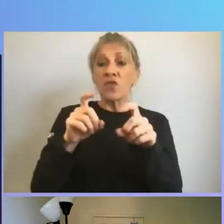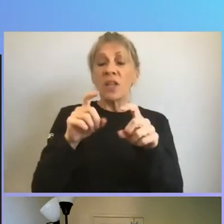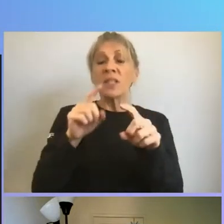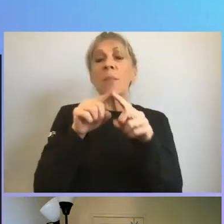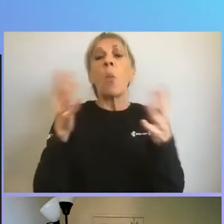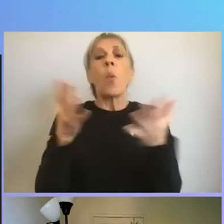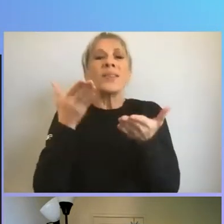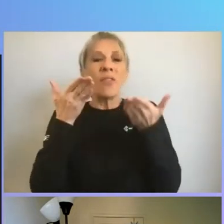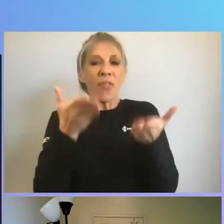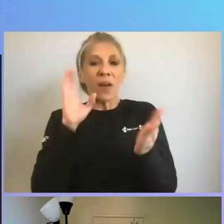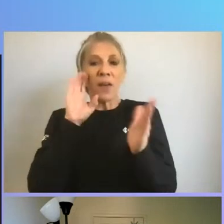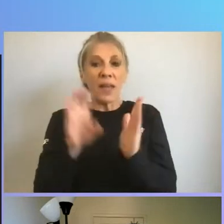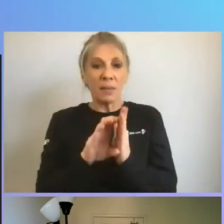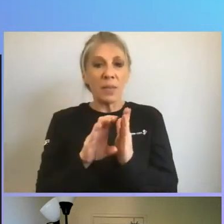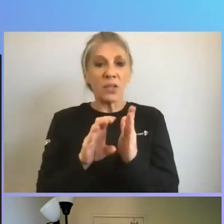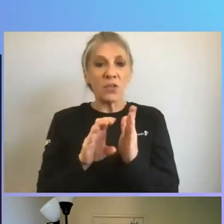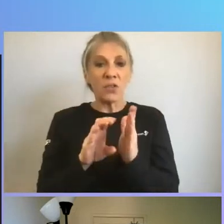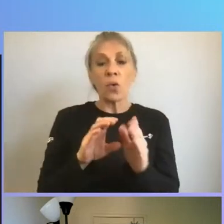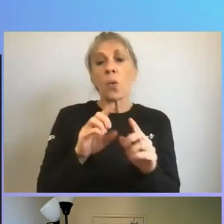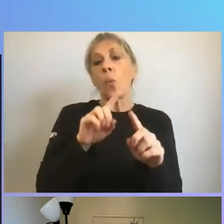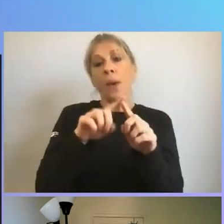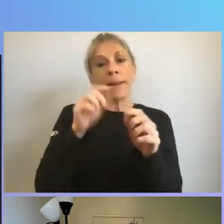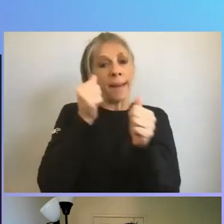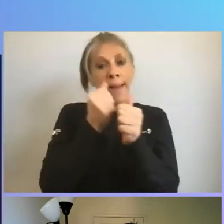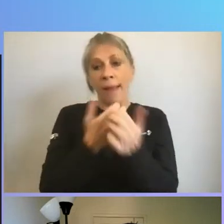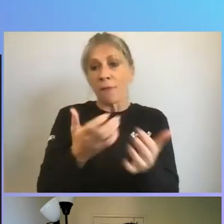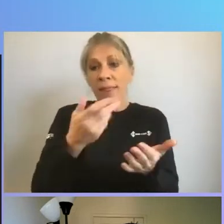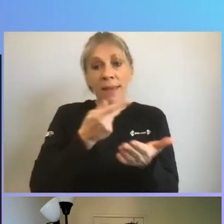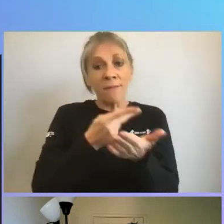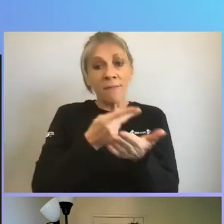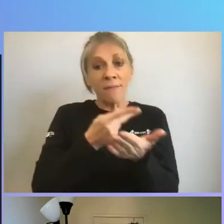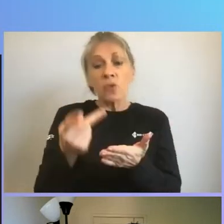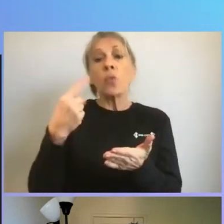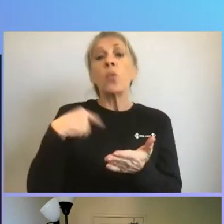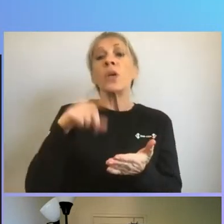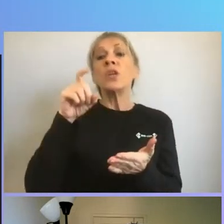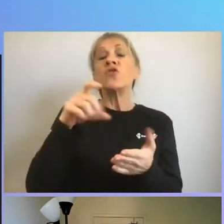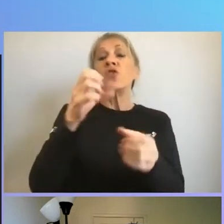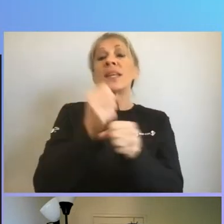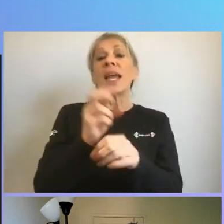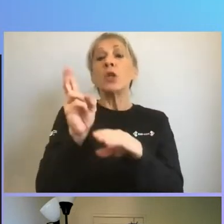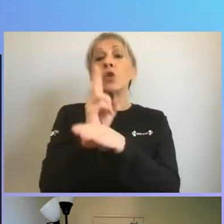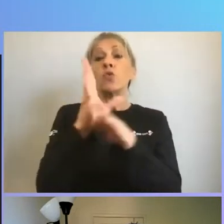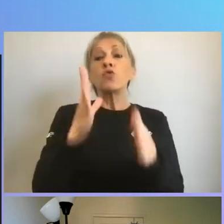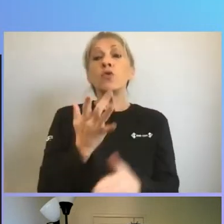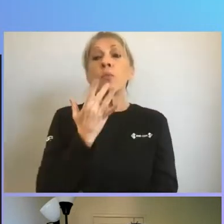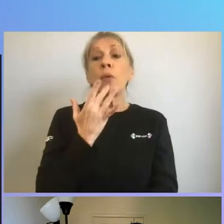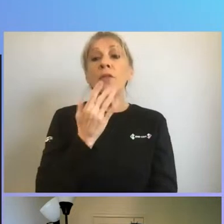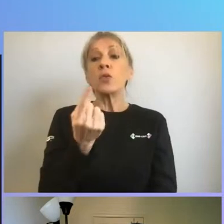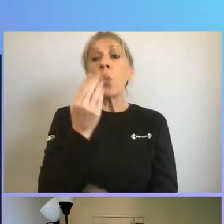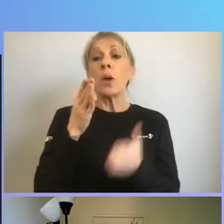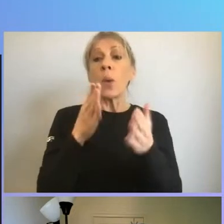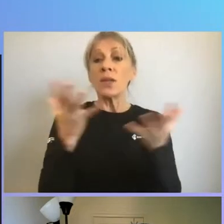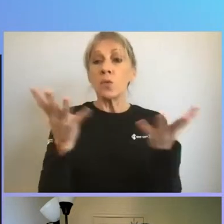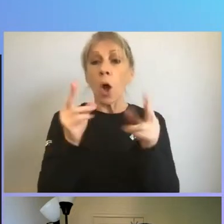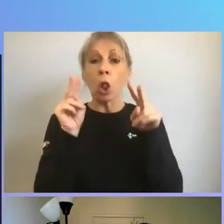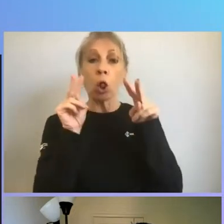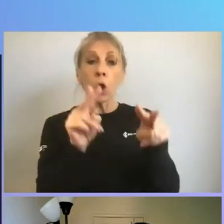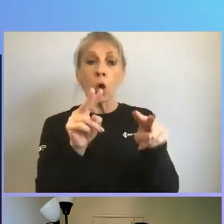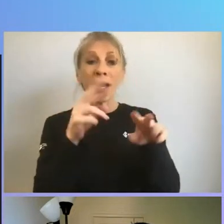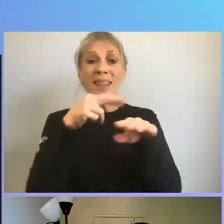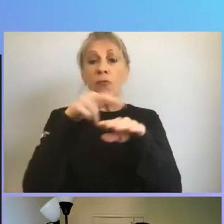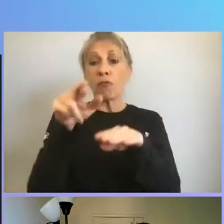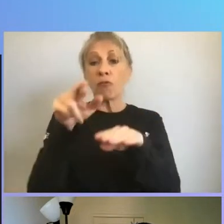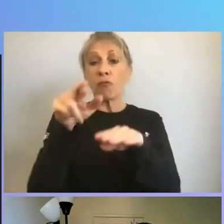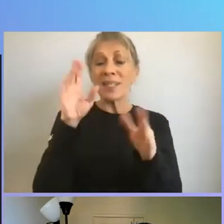And when all else fails, we should get user preferences. One way to do that is to look at the reference image that